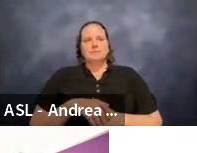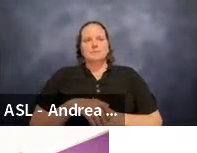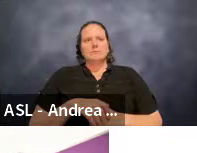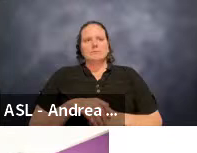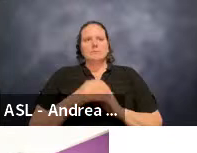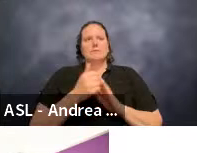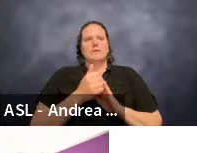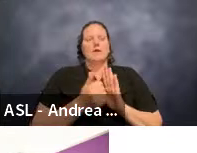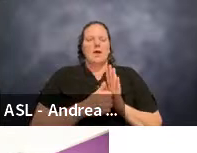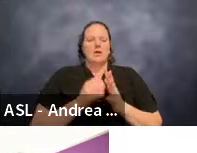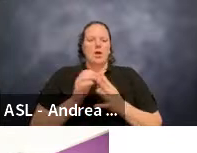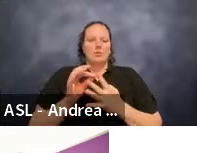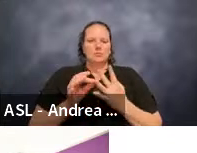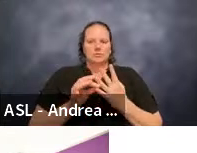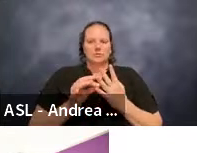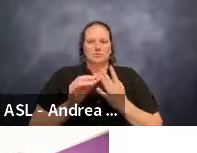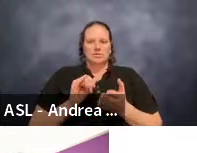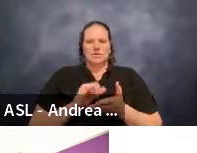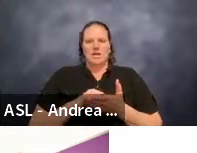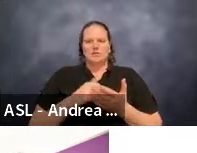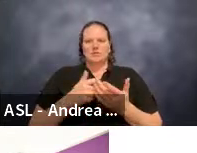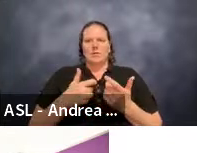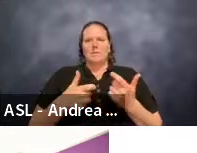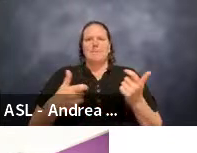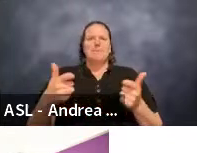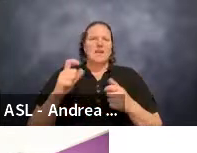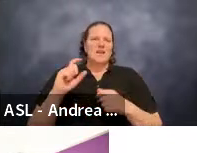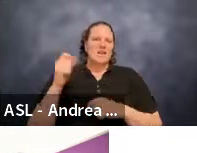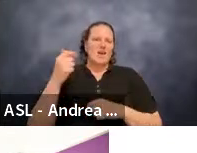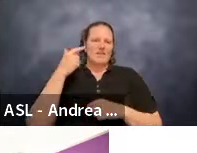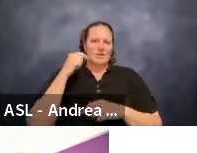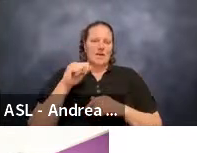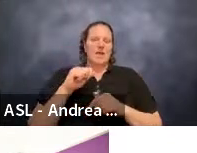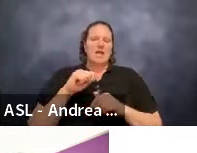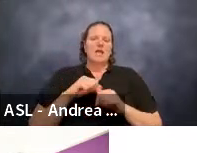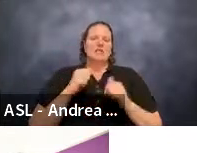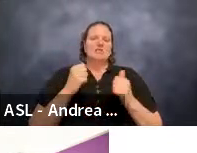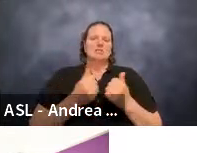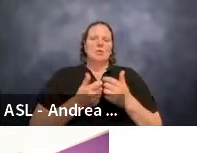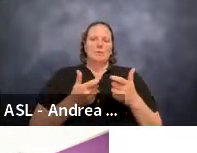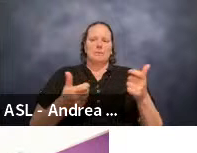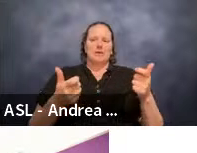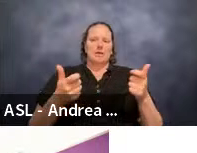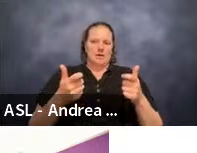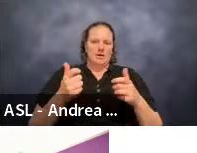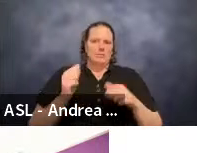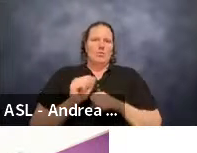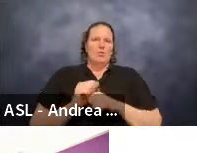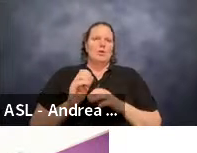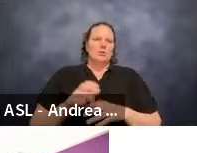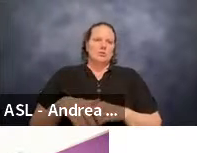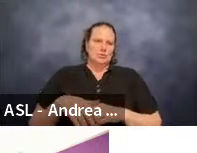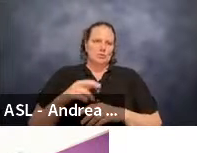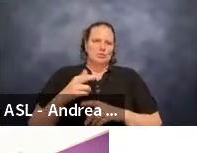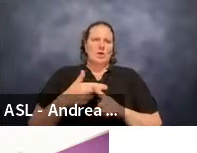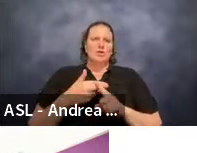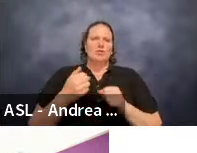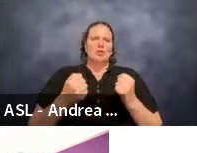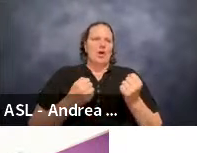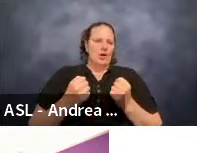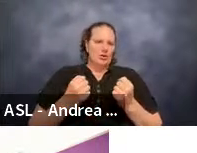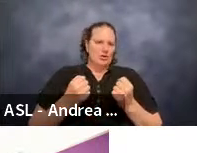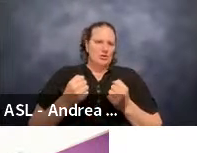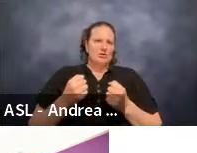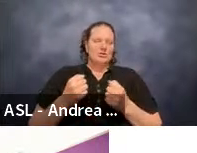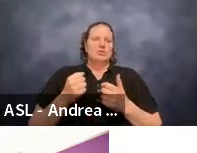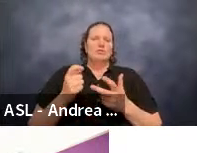account options. That's usually for big government agencies or big employers. Rental car agency accounts and non-revenue accounts.